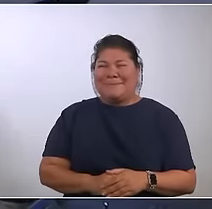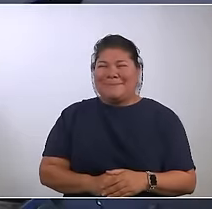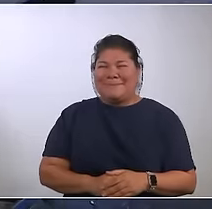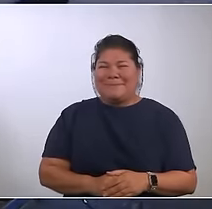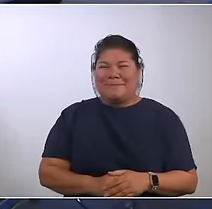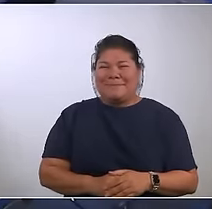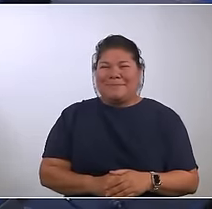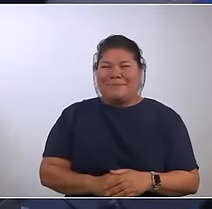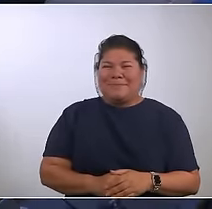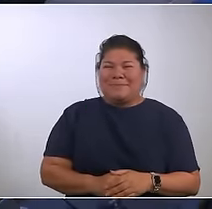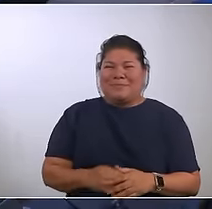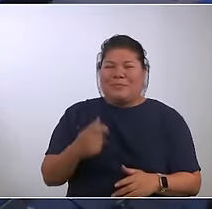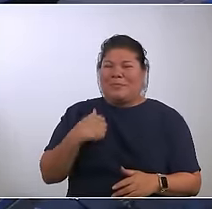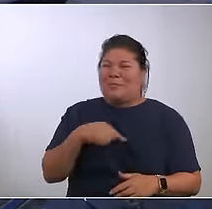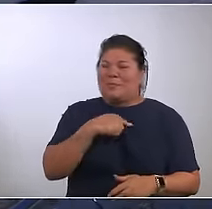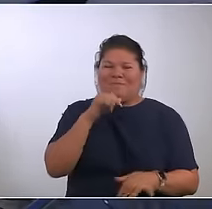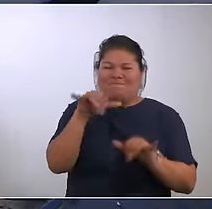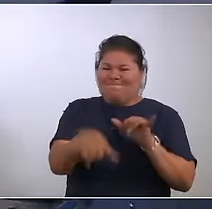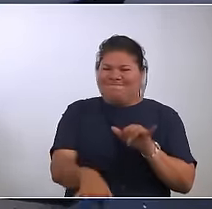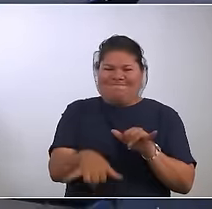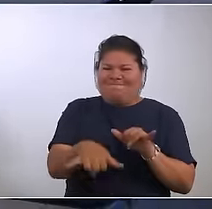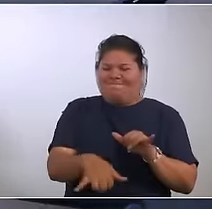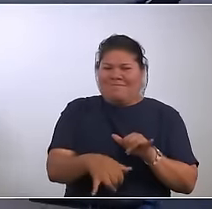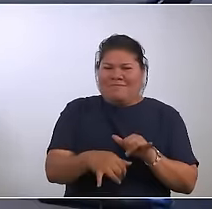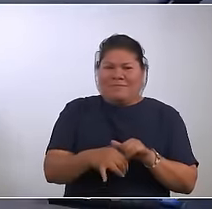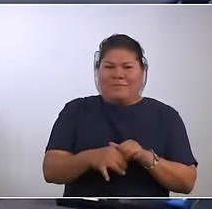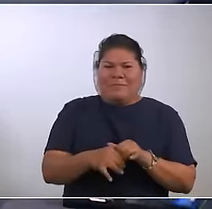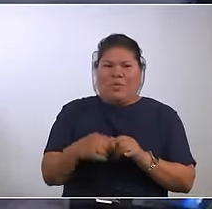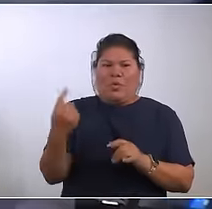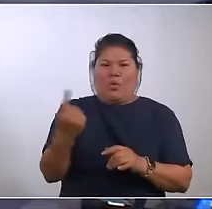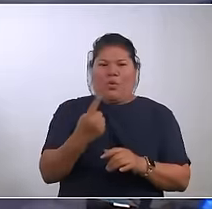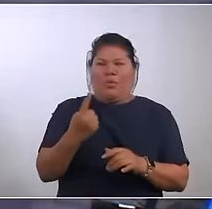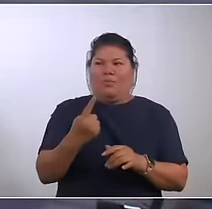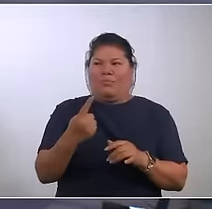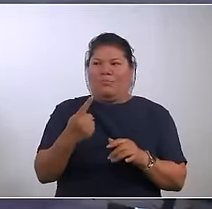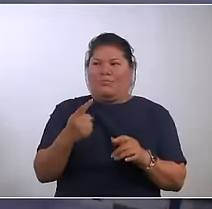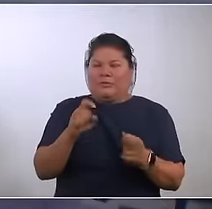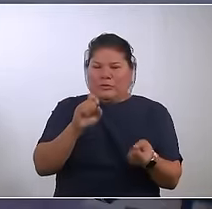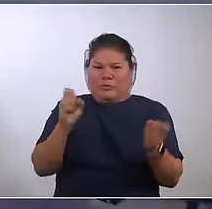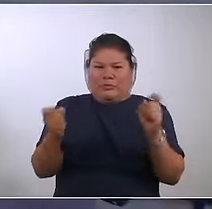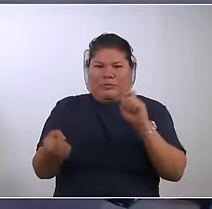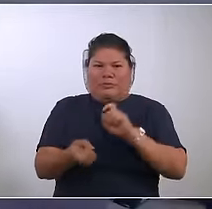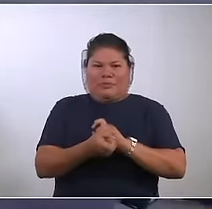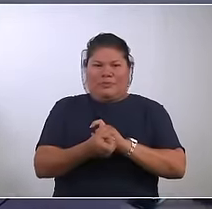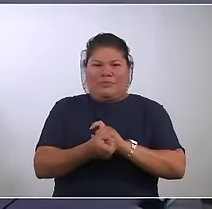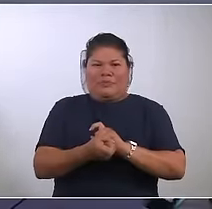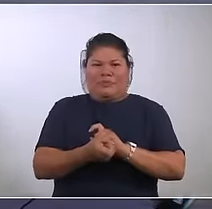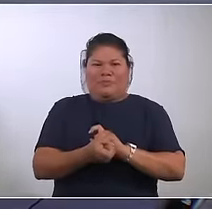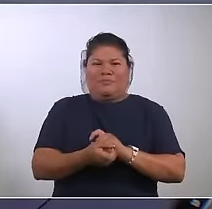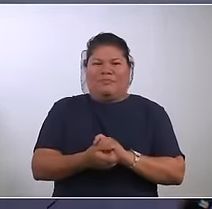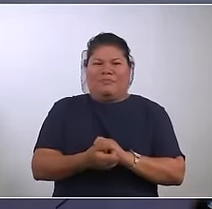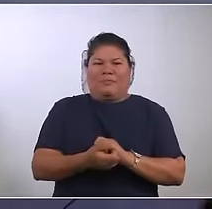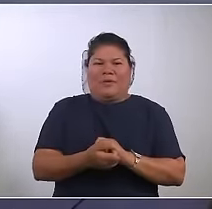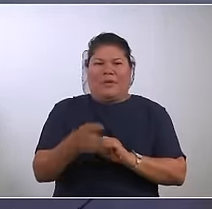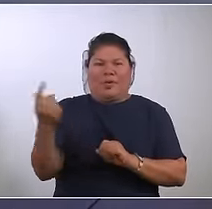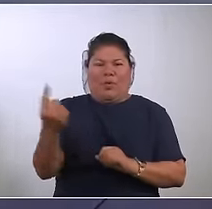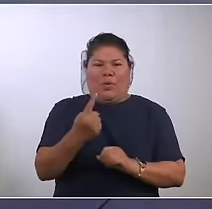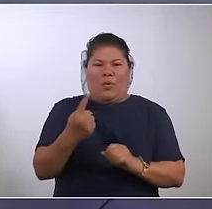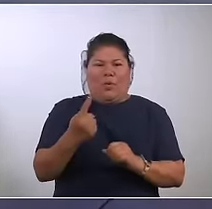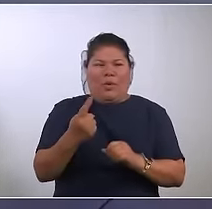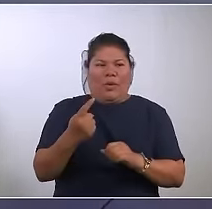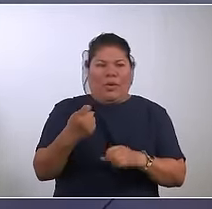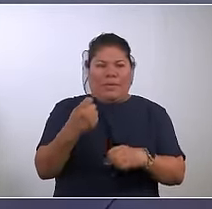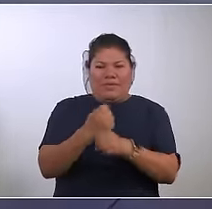No nos vamos a quedar. We're not going to remain. Con solo reestructurar. With just restructuring. Con solo